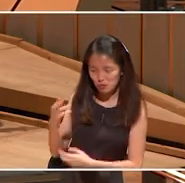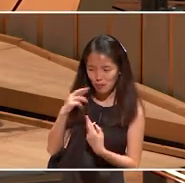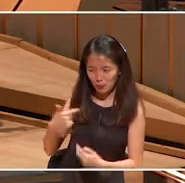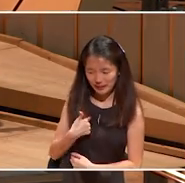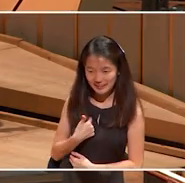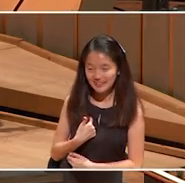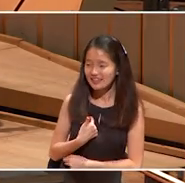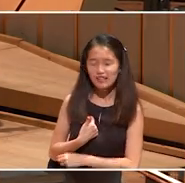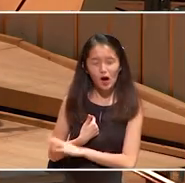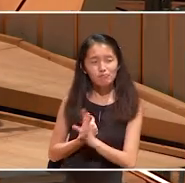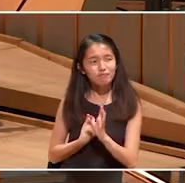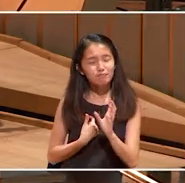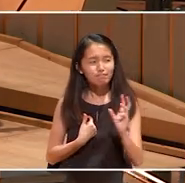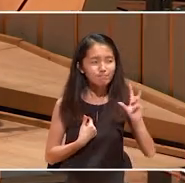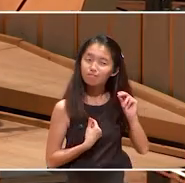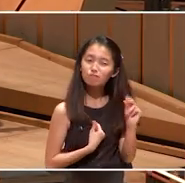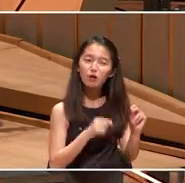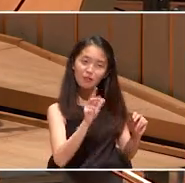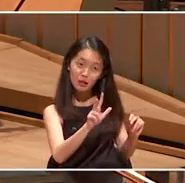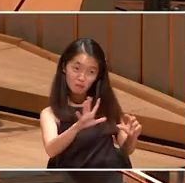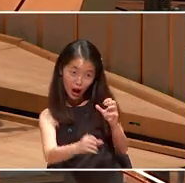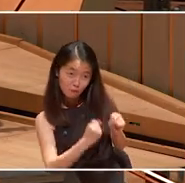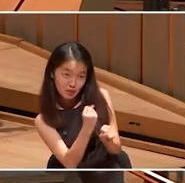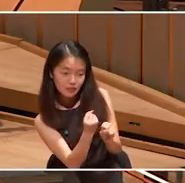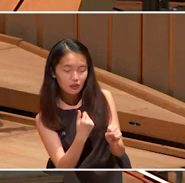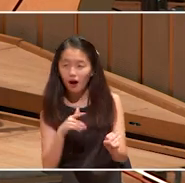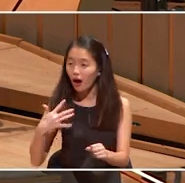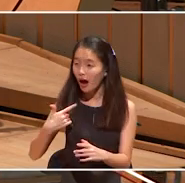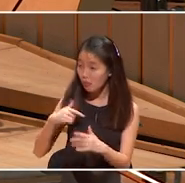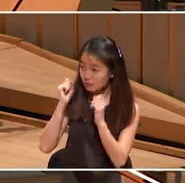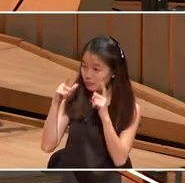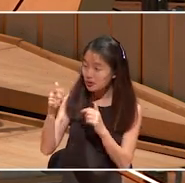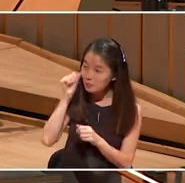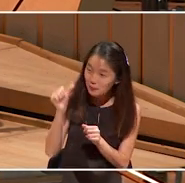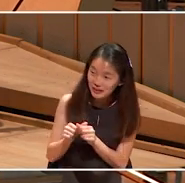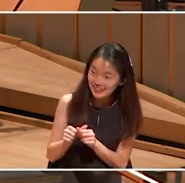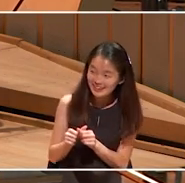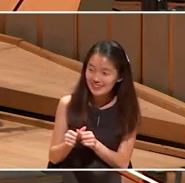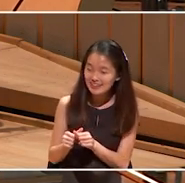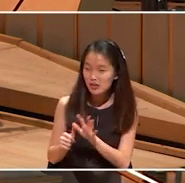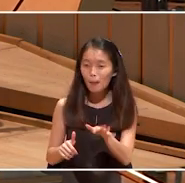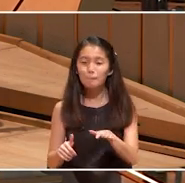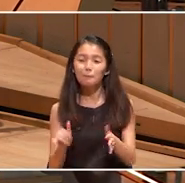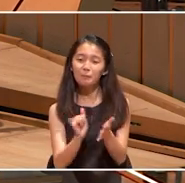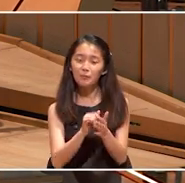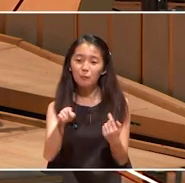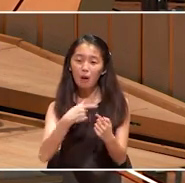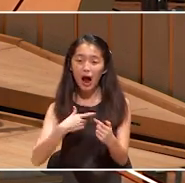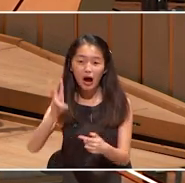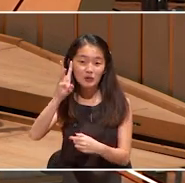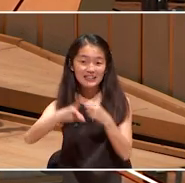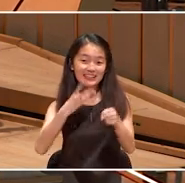years? Yes. I'm surprised you remember. So this was when she was 6 years old and I was 9 years